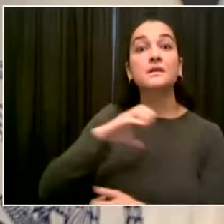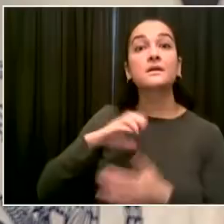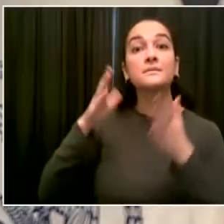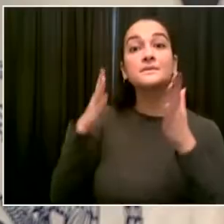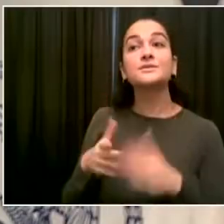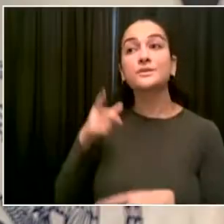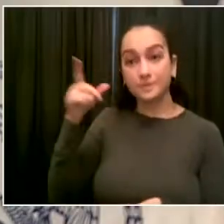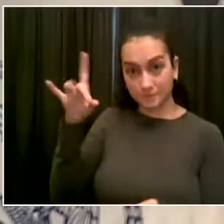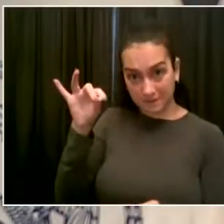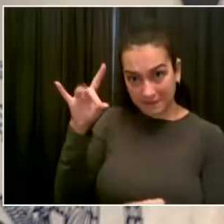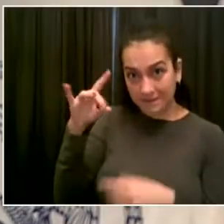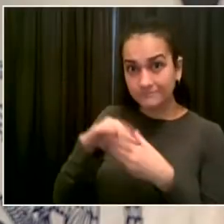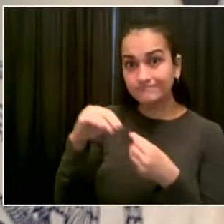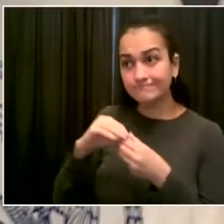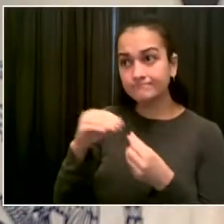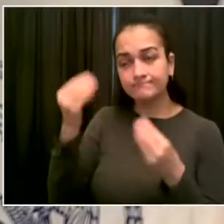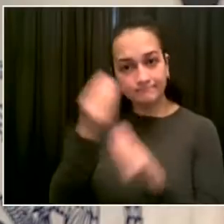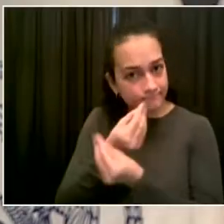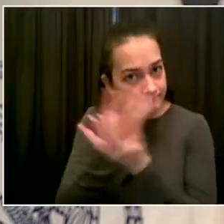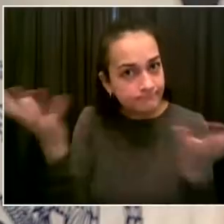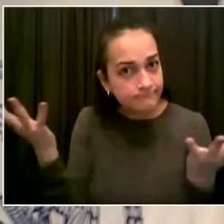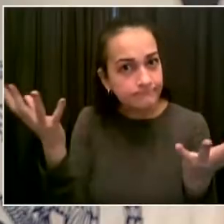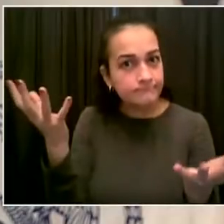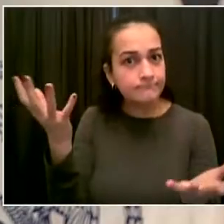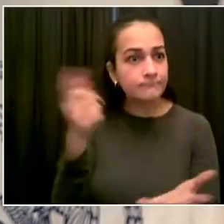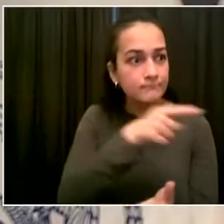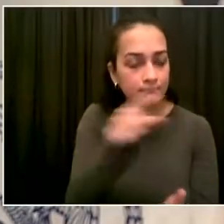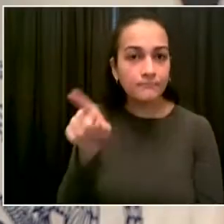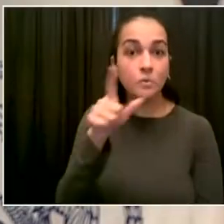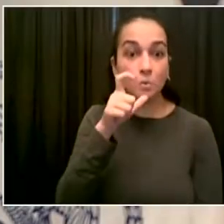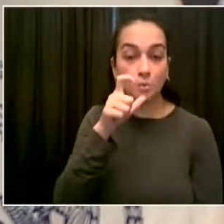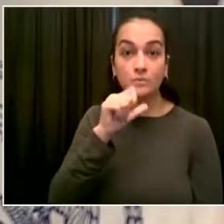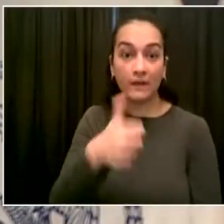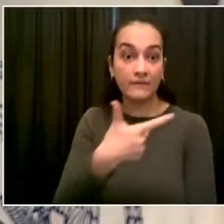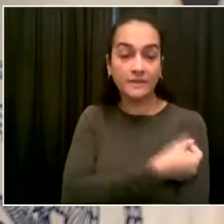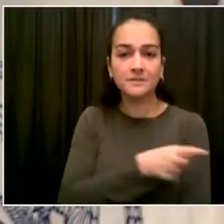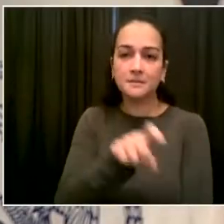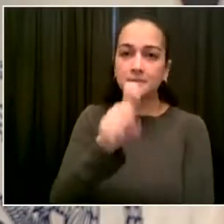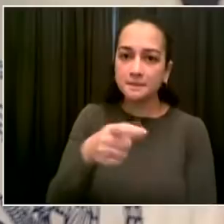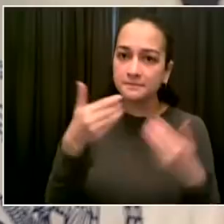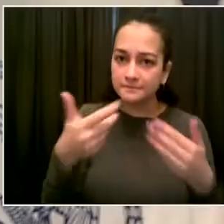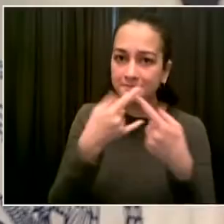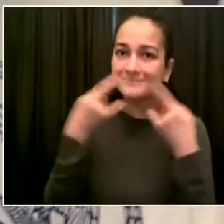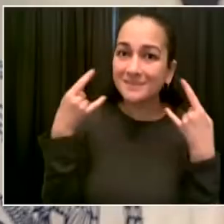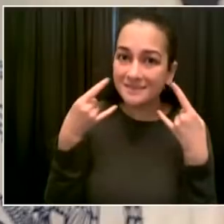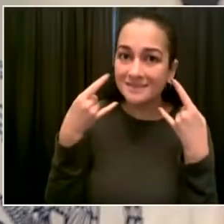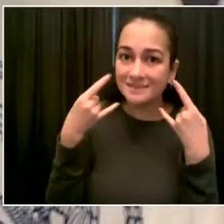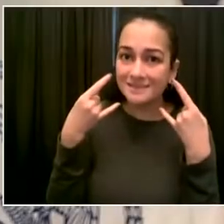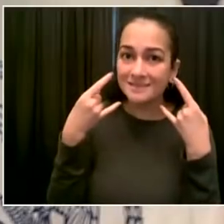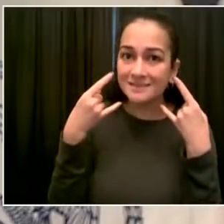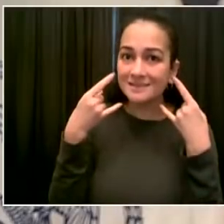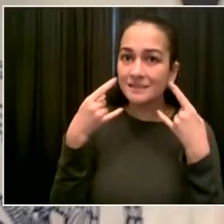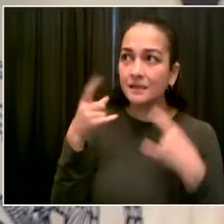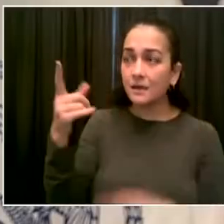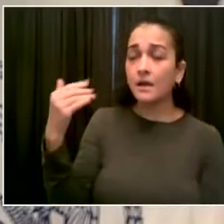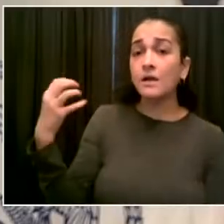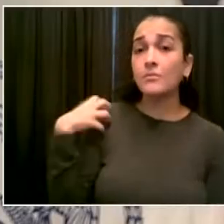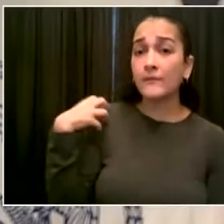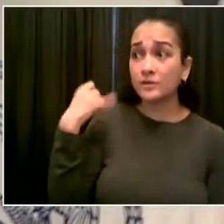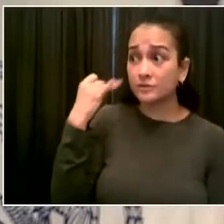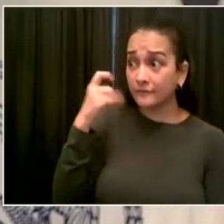now. Just tell people, if you're in the subway, we're telling everyone in the subway you got to wear a mask. That includes police officers, period.